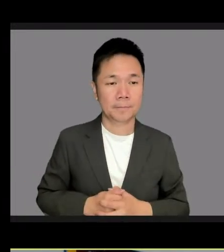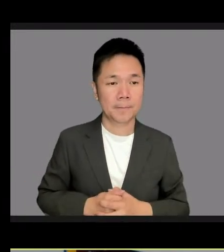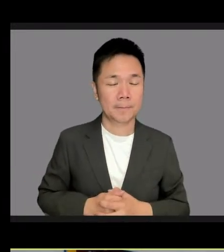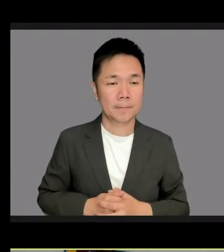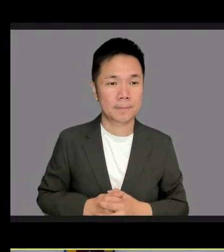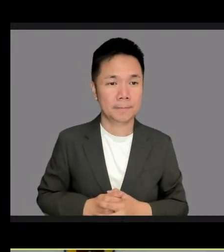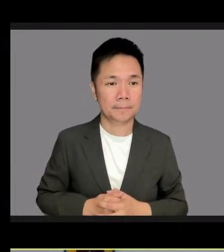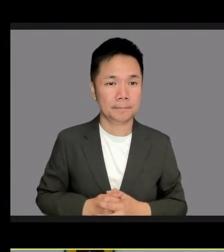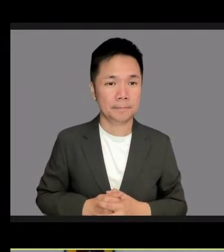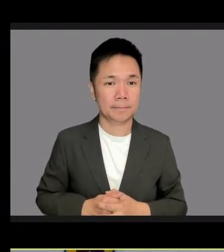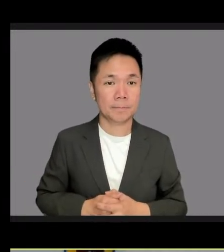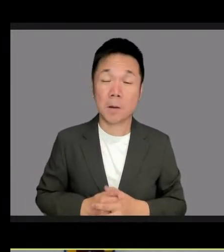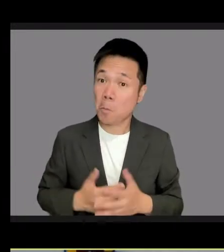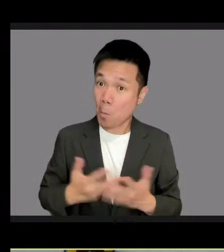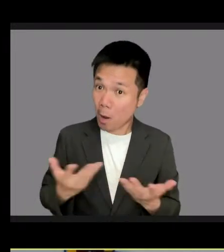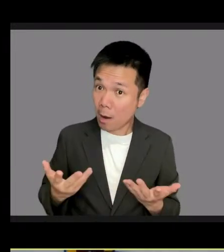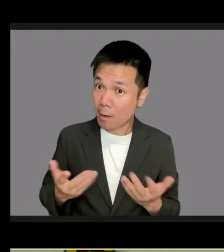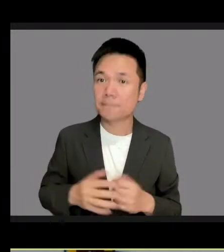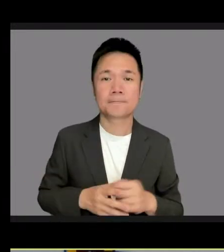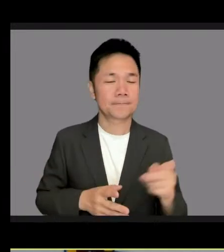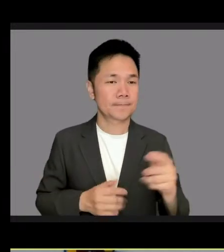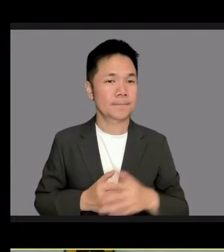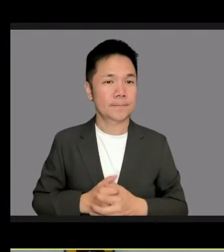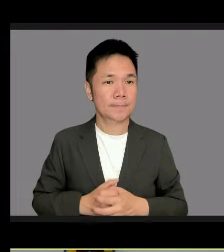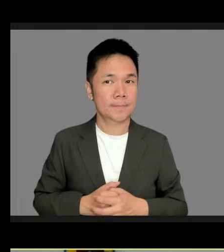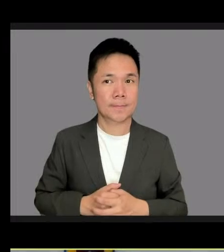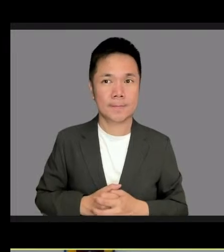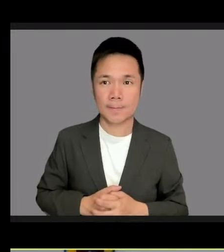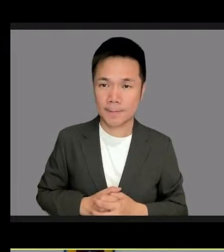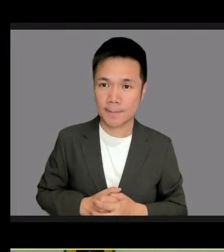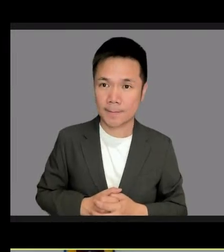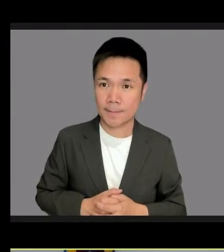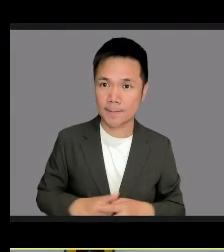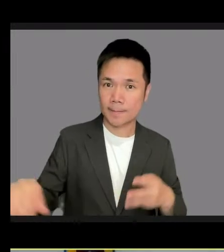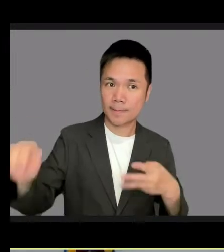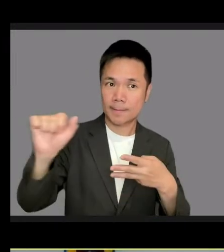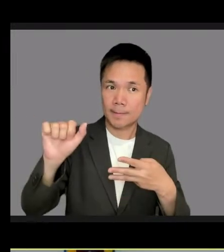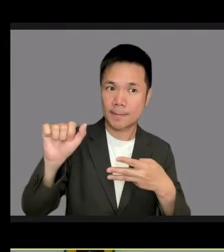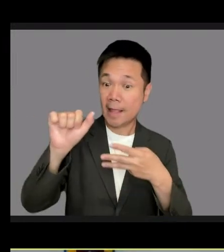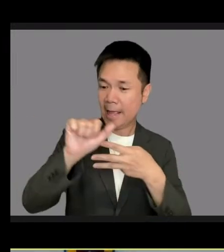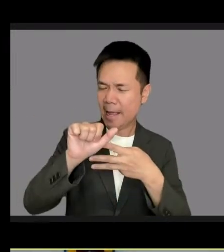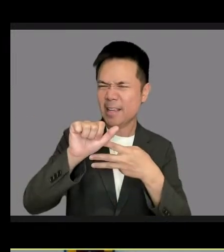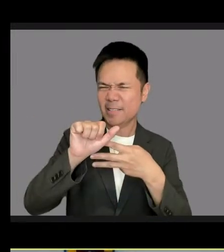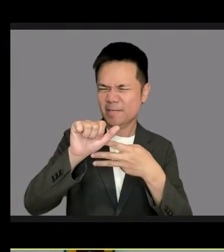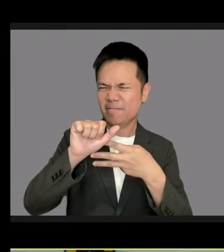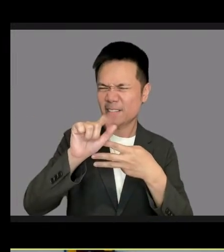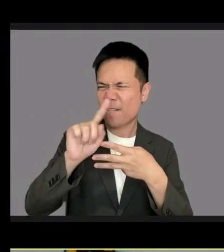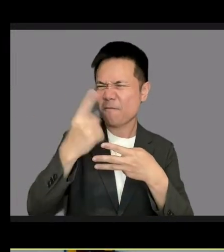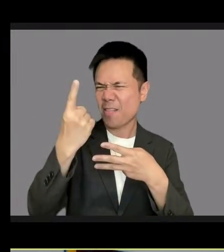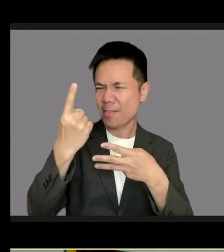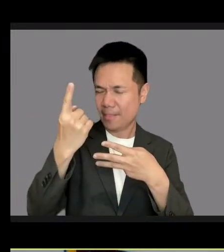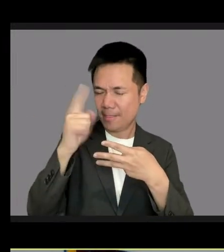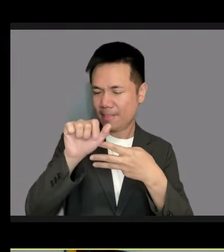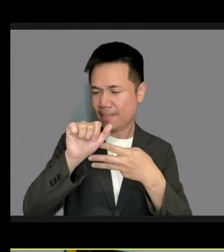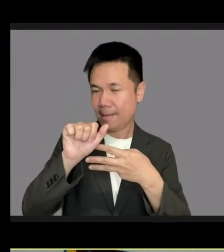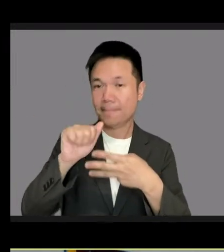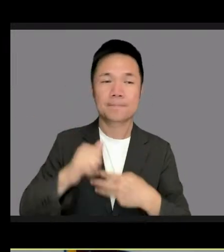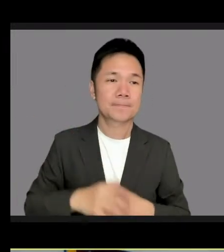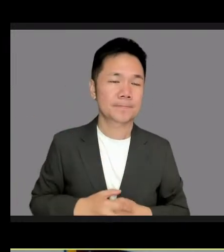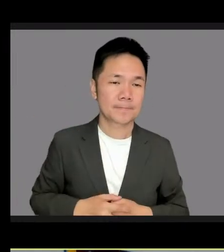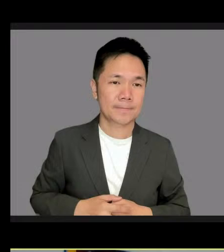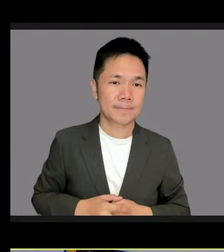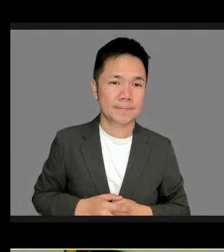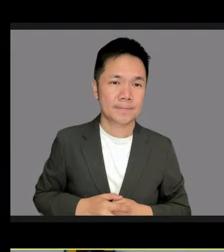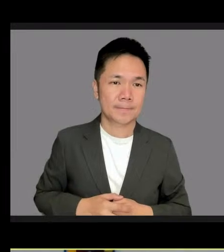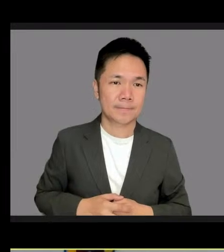the meaning of these levels is that probably level A is the most basic of it. So that is something, if that is